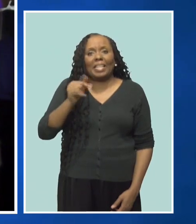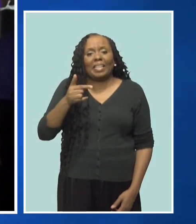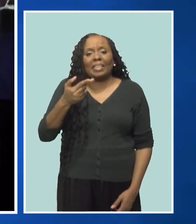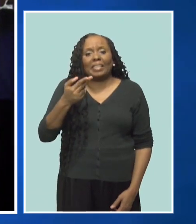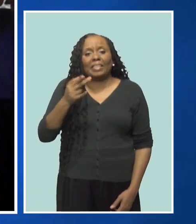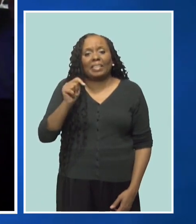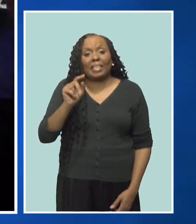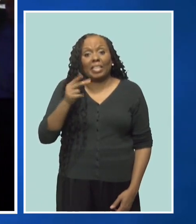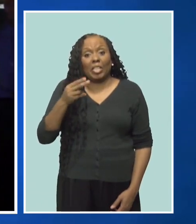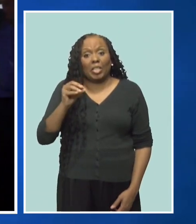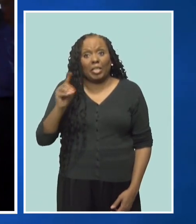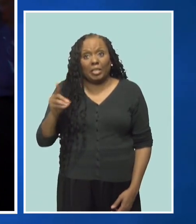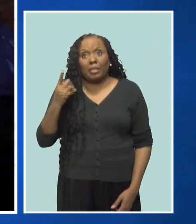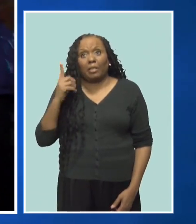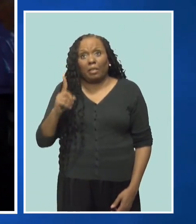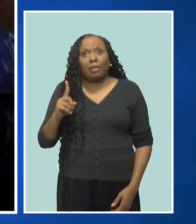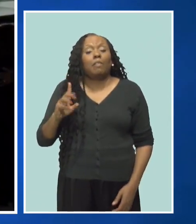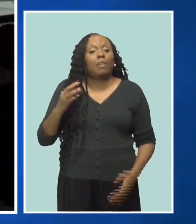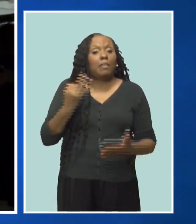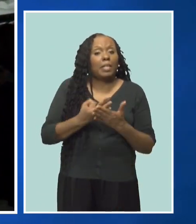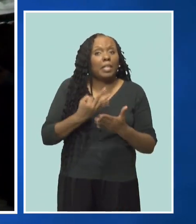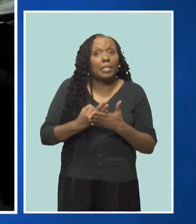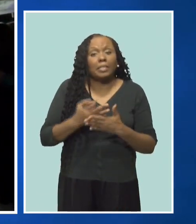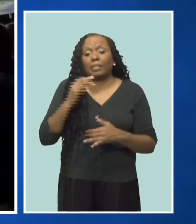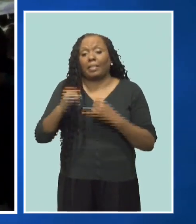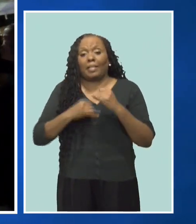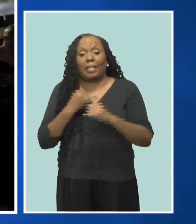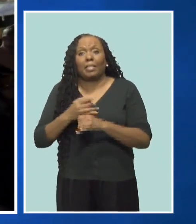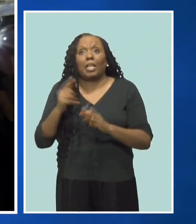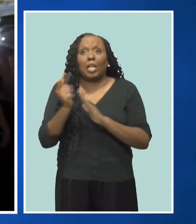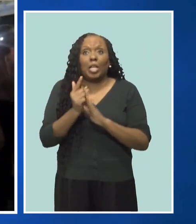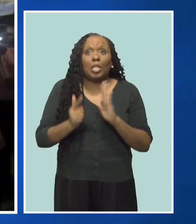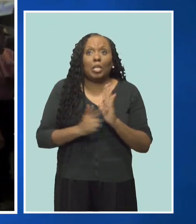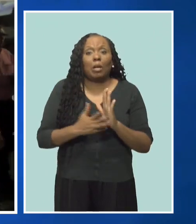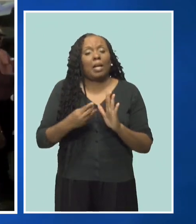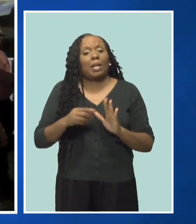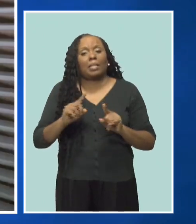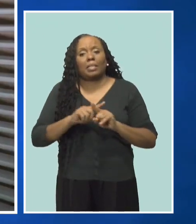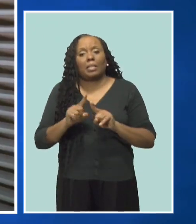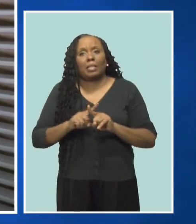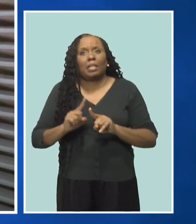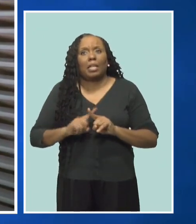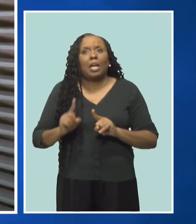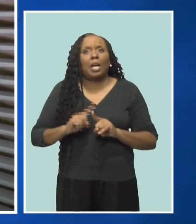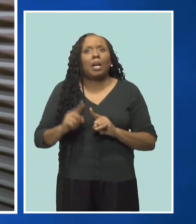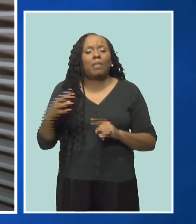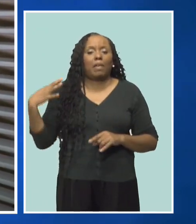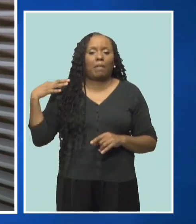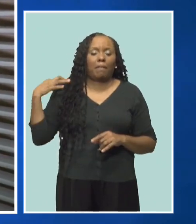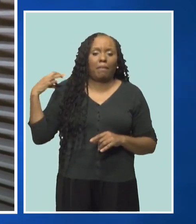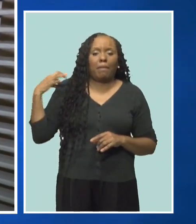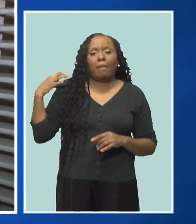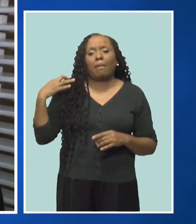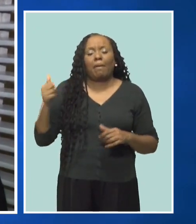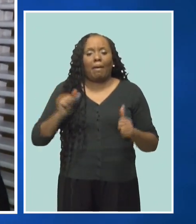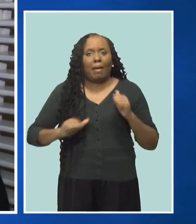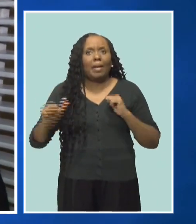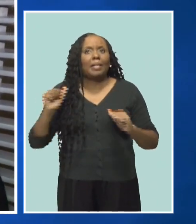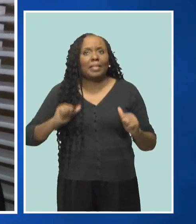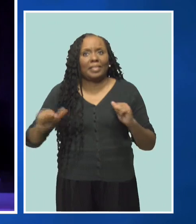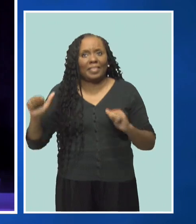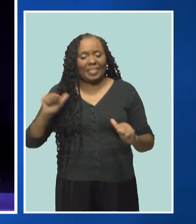sector, international business law practice, and his numerous exceptional philanthropic and voluntary